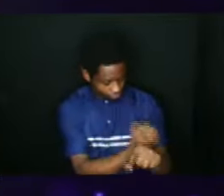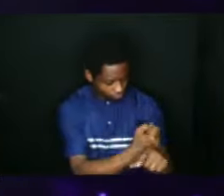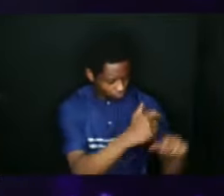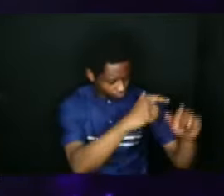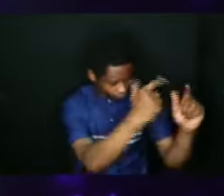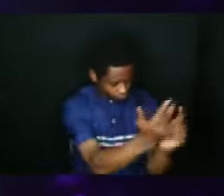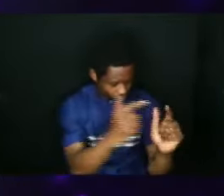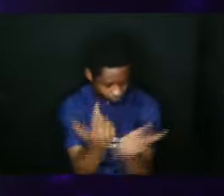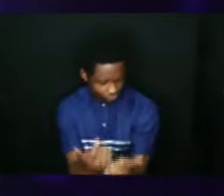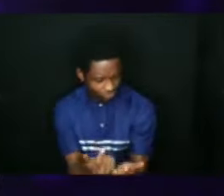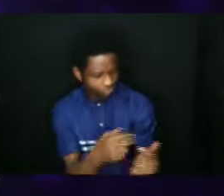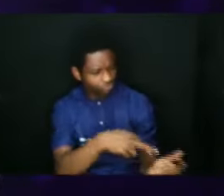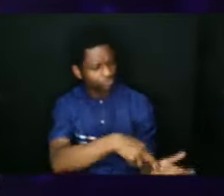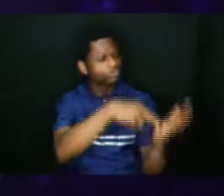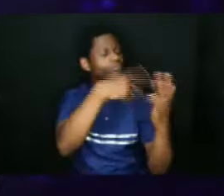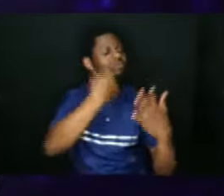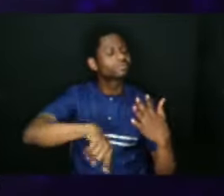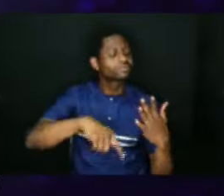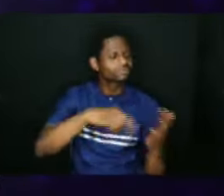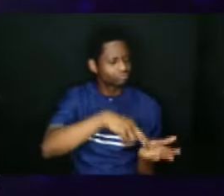transformation agenda.